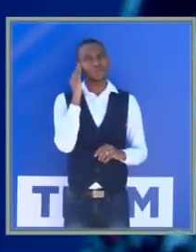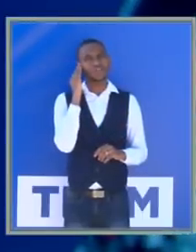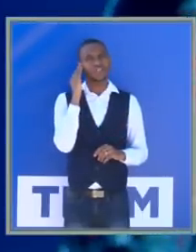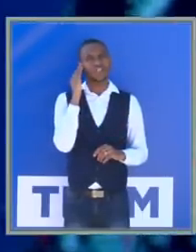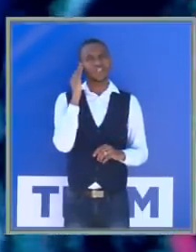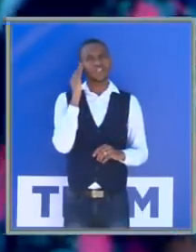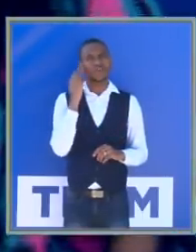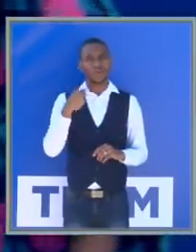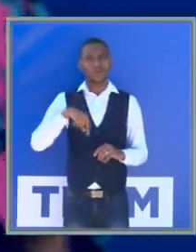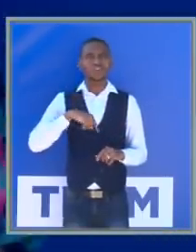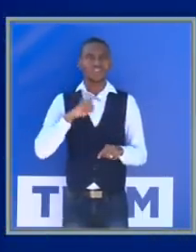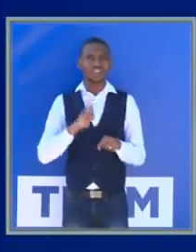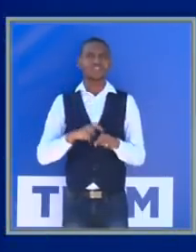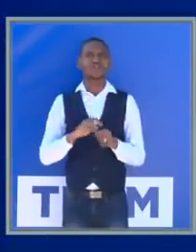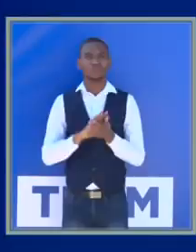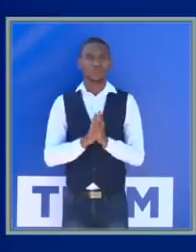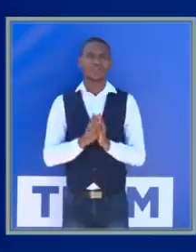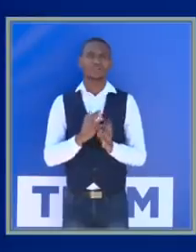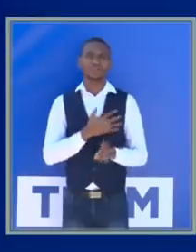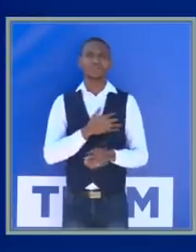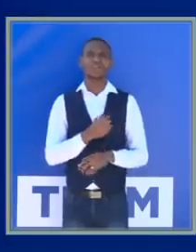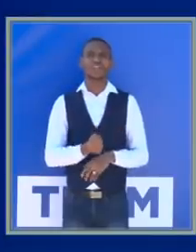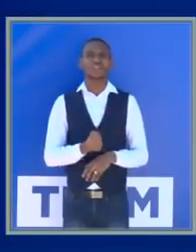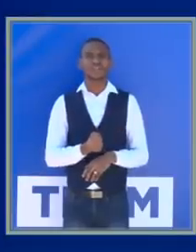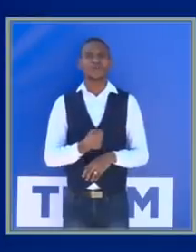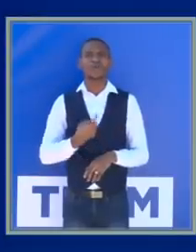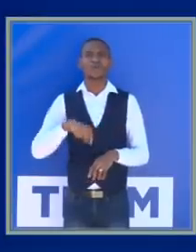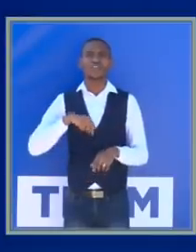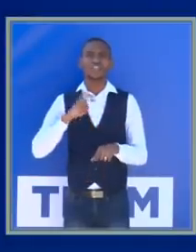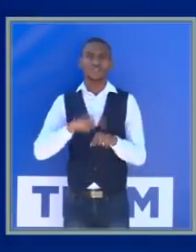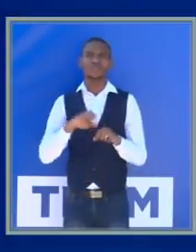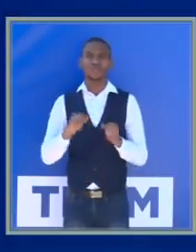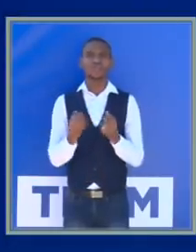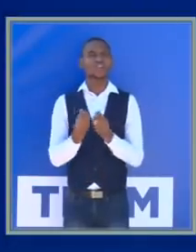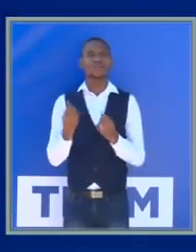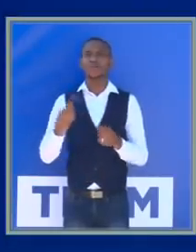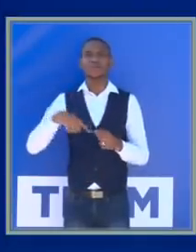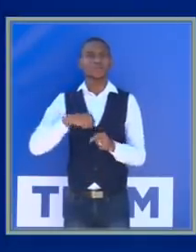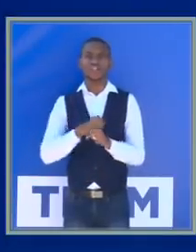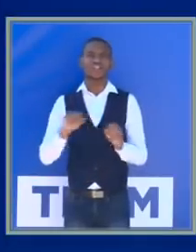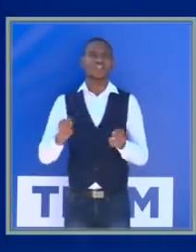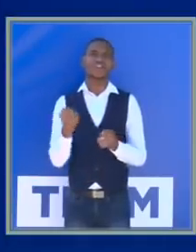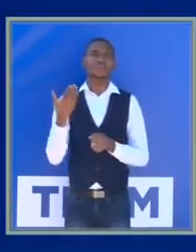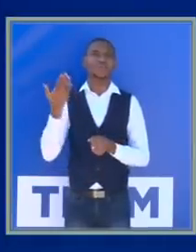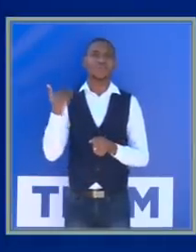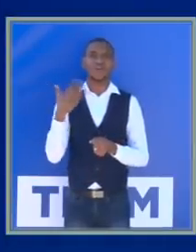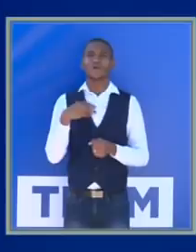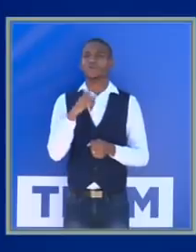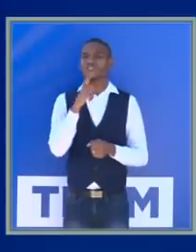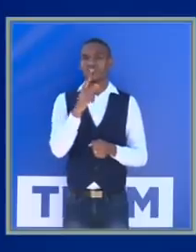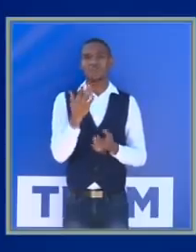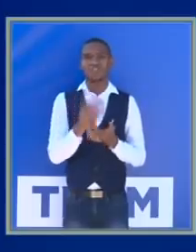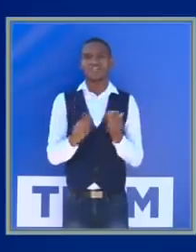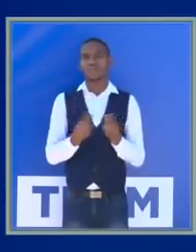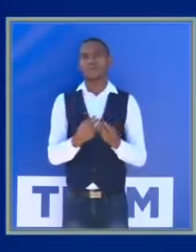But we're going to need to be brave. We're going to need to do something we've never done before. And I want to tell you, sometimes